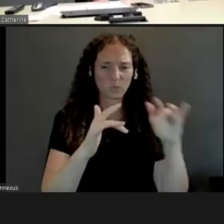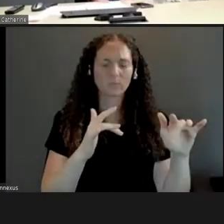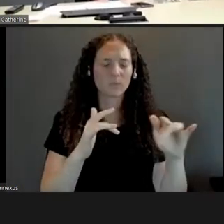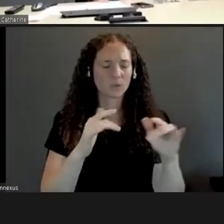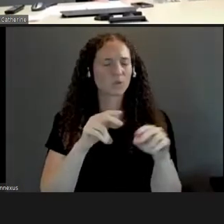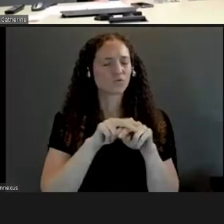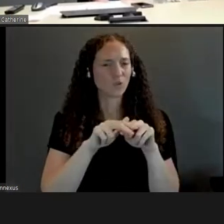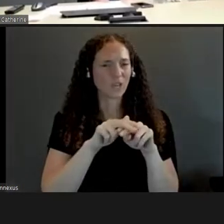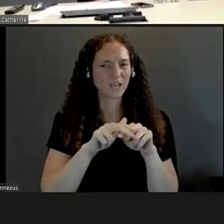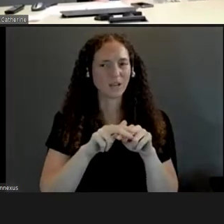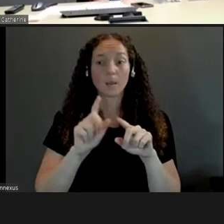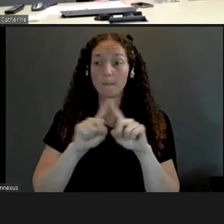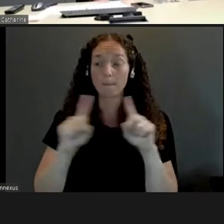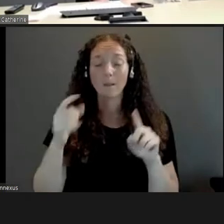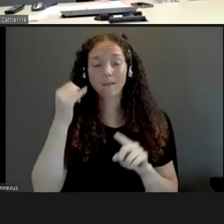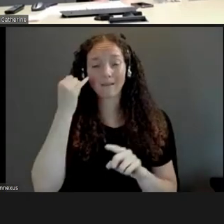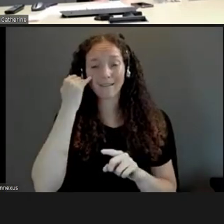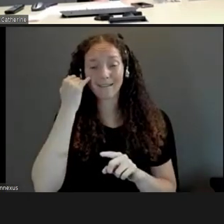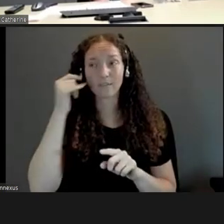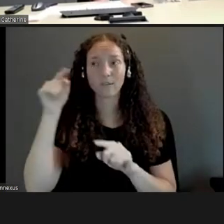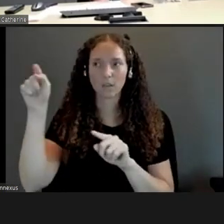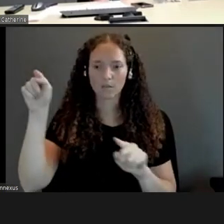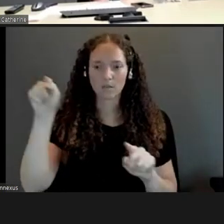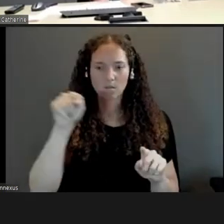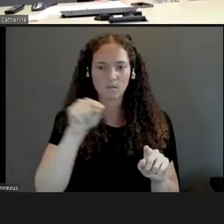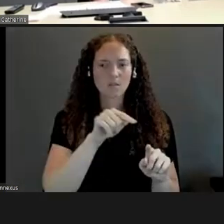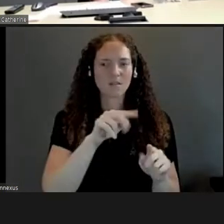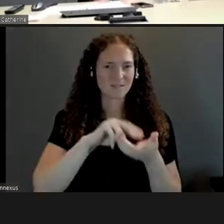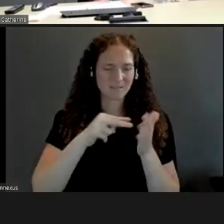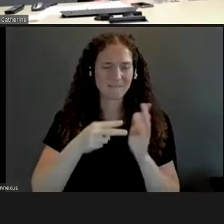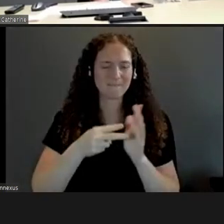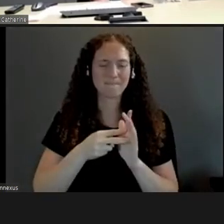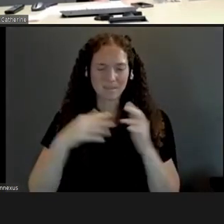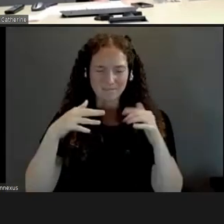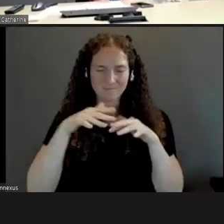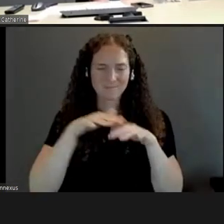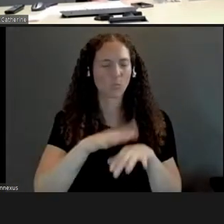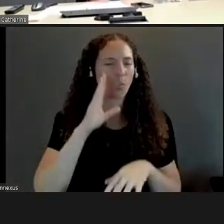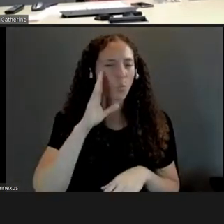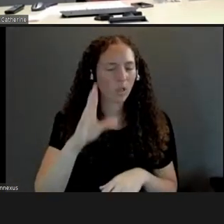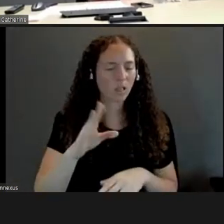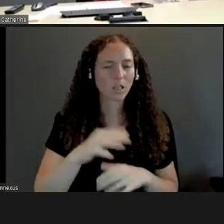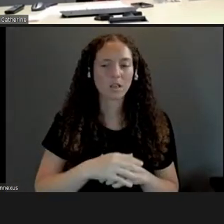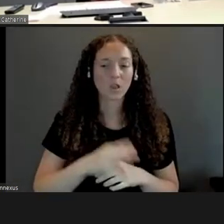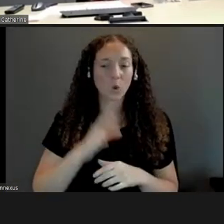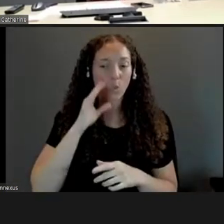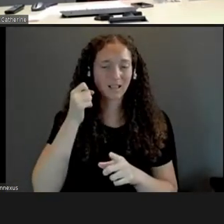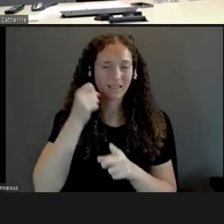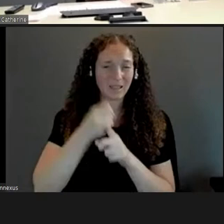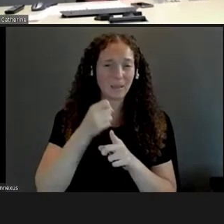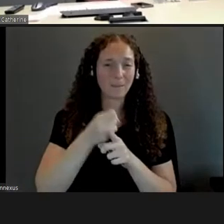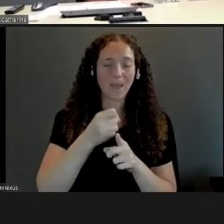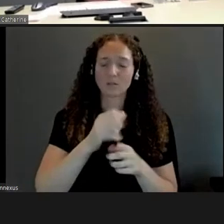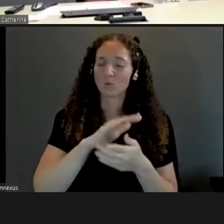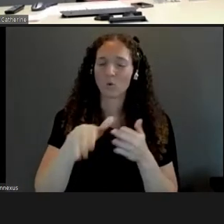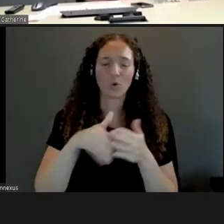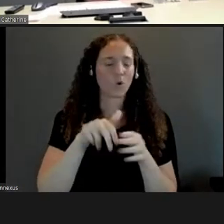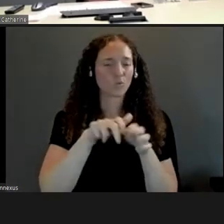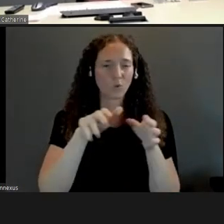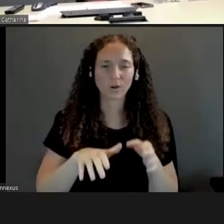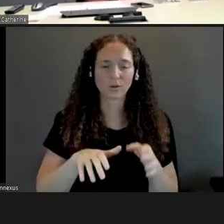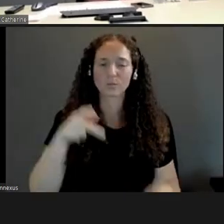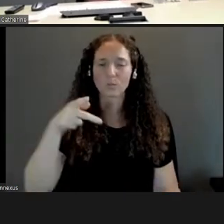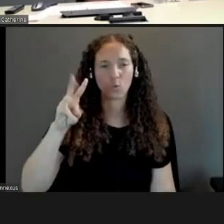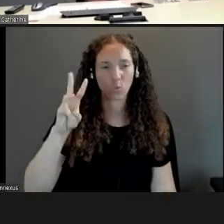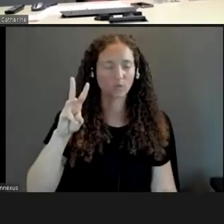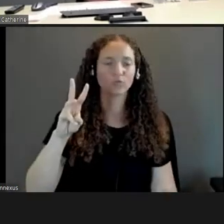in Port Washington. Your proposal will be detrimental to all riders on the entire Port Washington branch. The